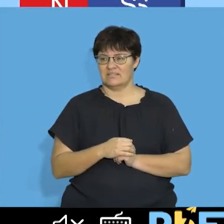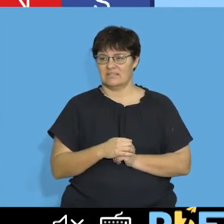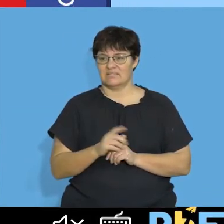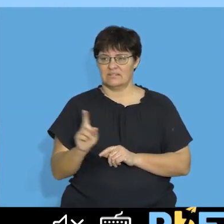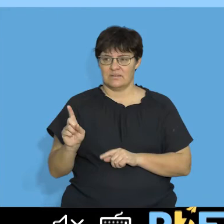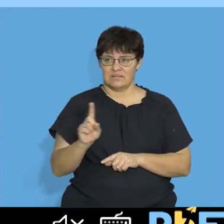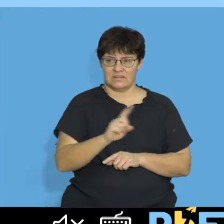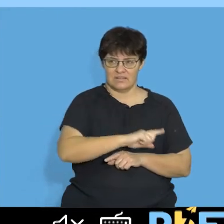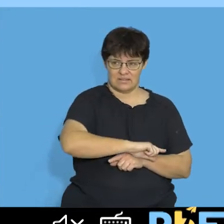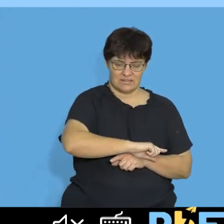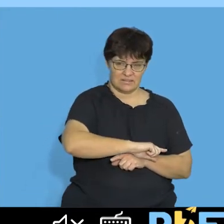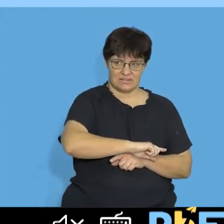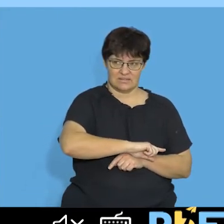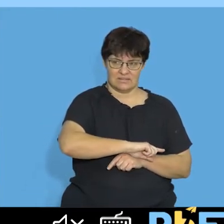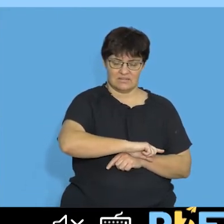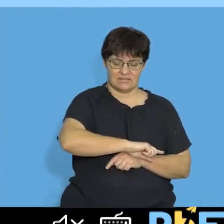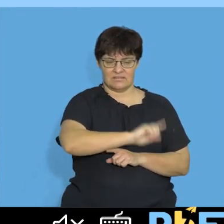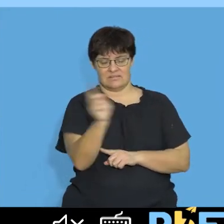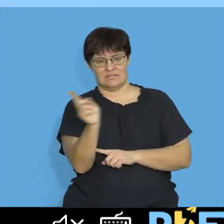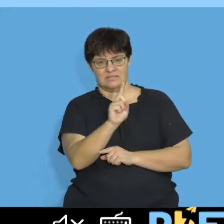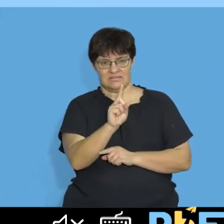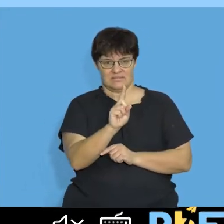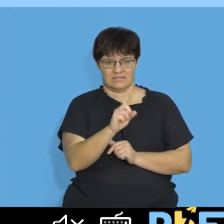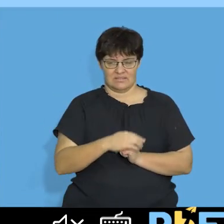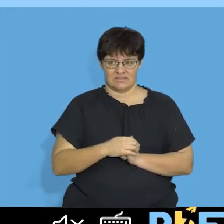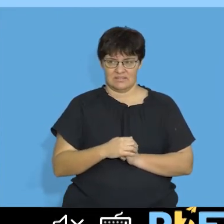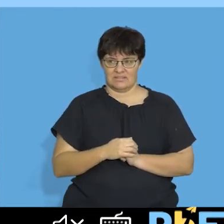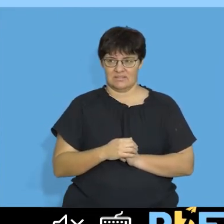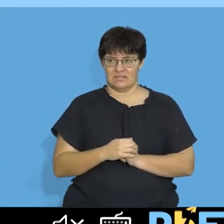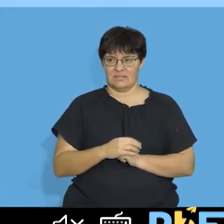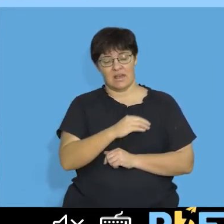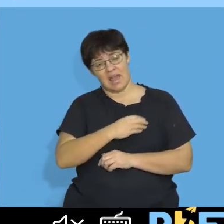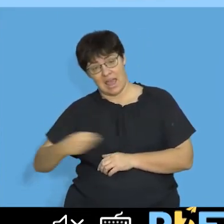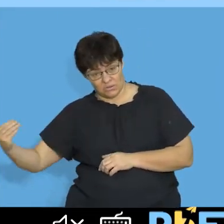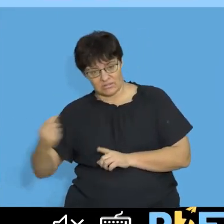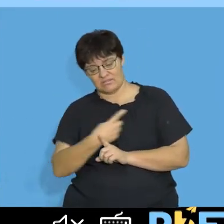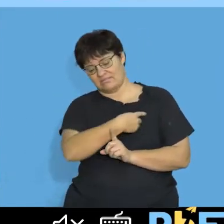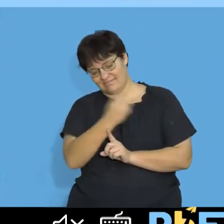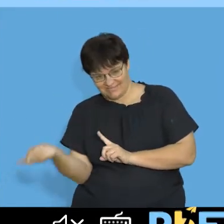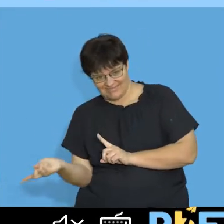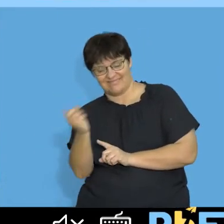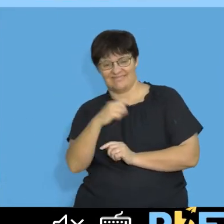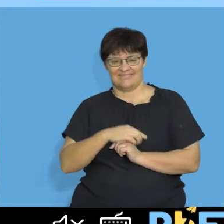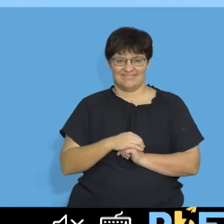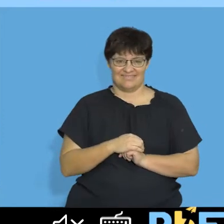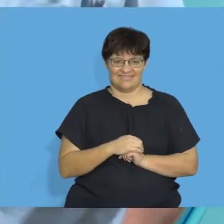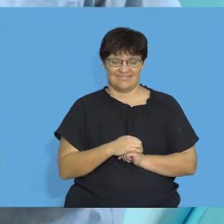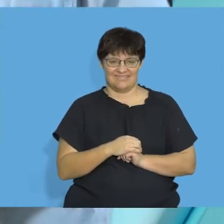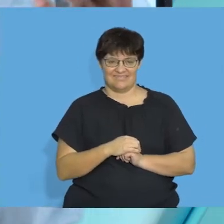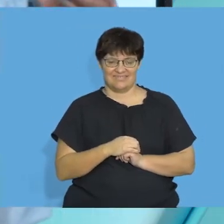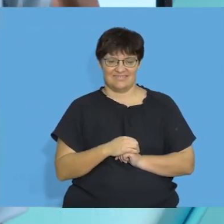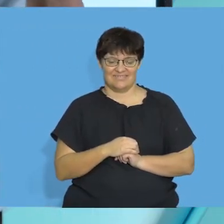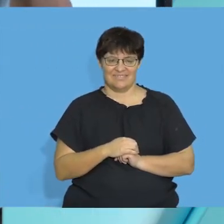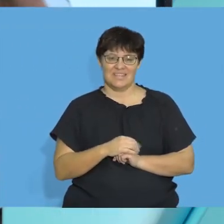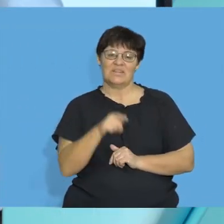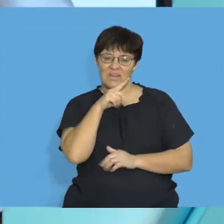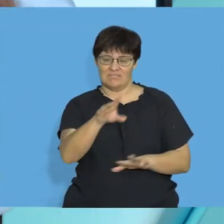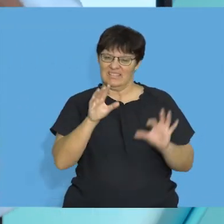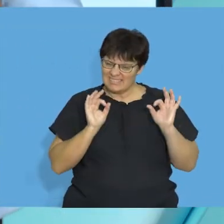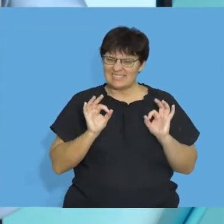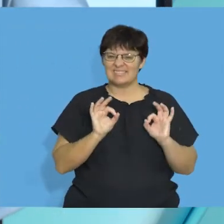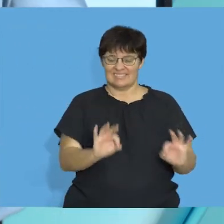As we move it in, it moved towards the negative. As we pulled it out, it went towards the positive. And that is